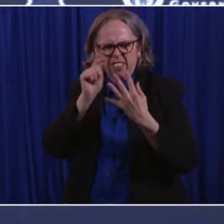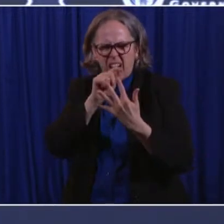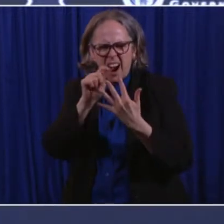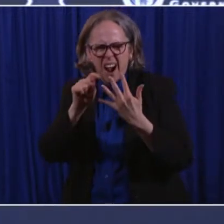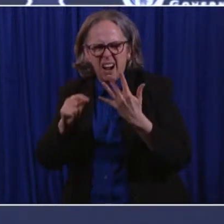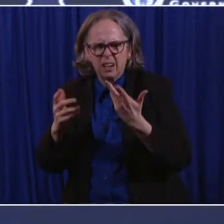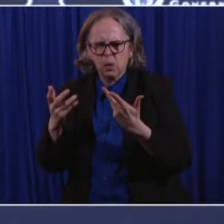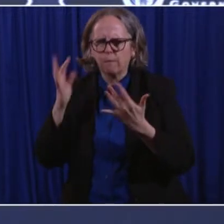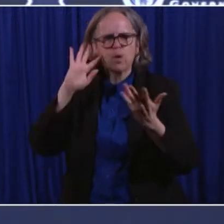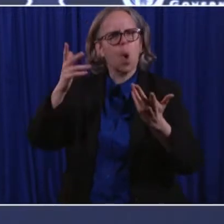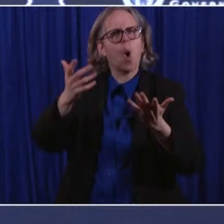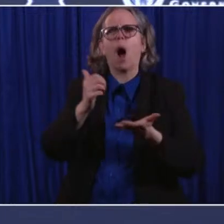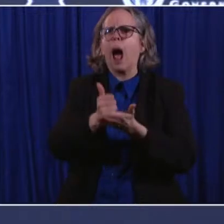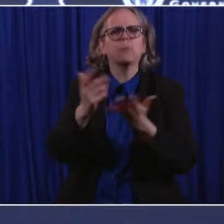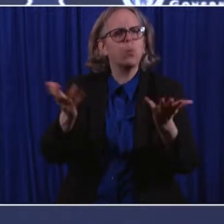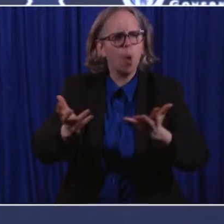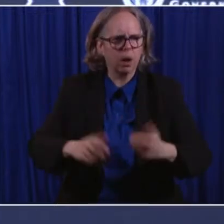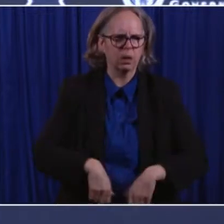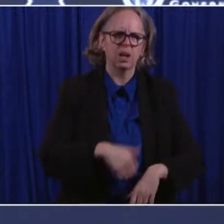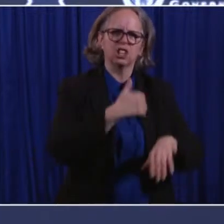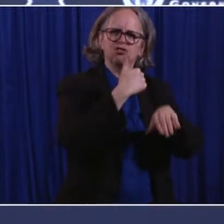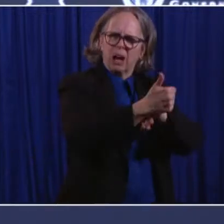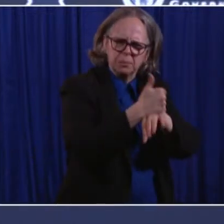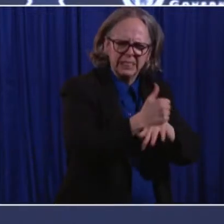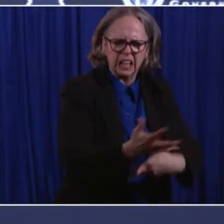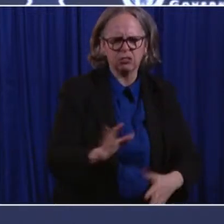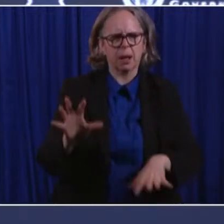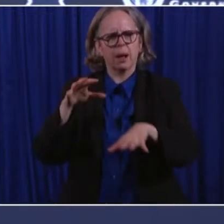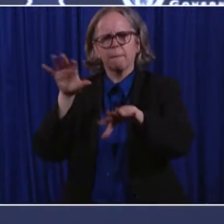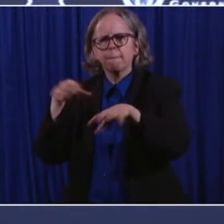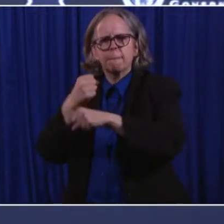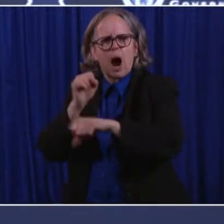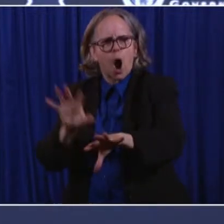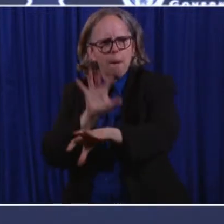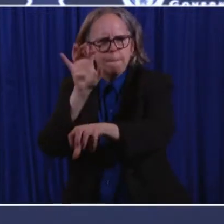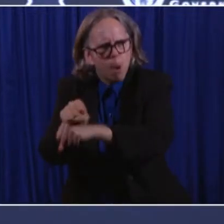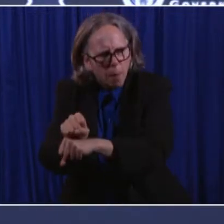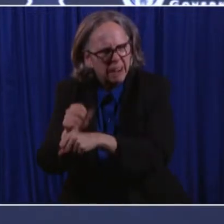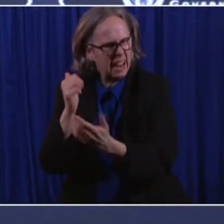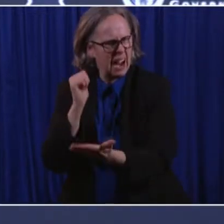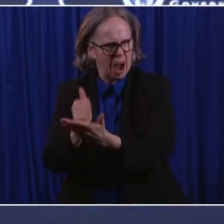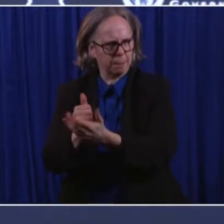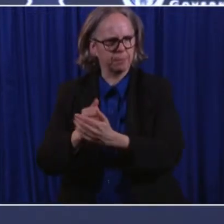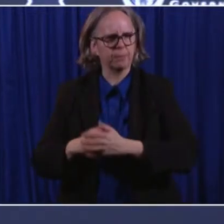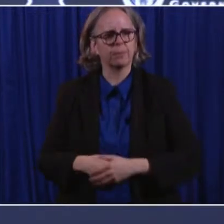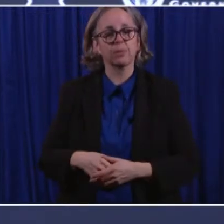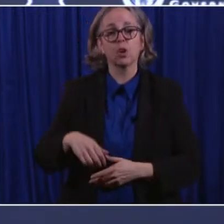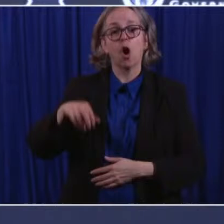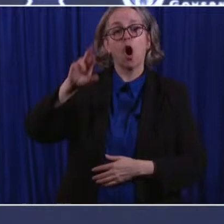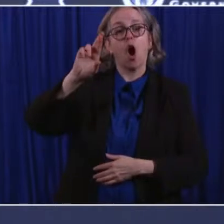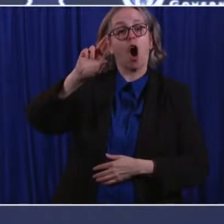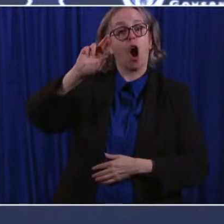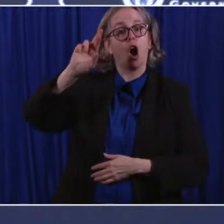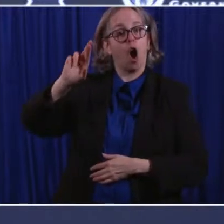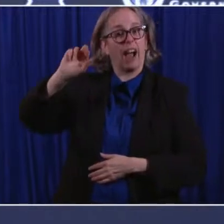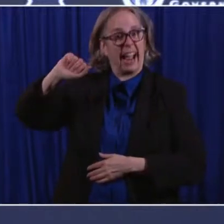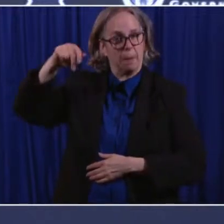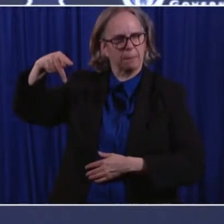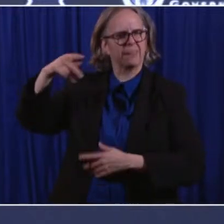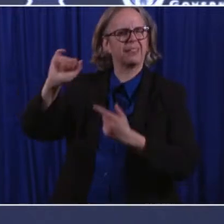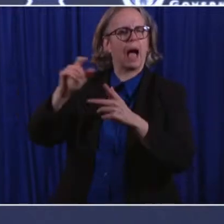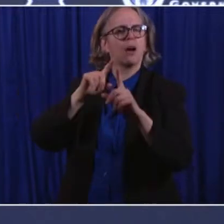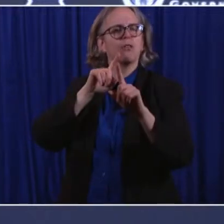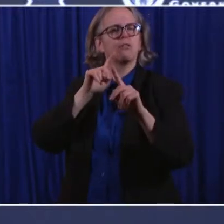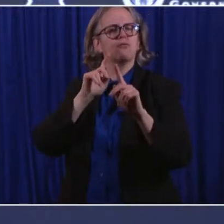appointments. Also, the Regional Rapid Response Assistance Program, a partnership through the Ohio Department of Aging and the Ohio